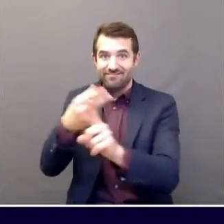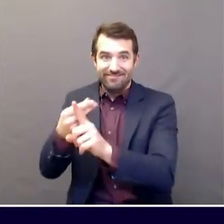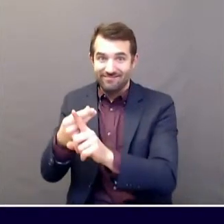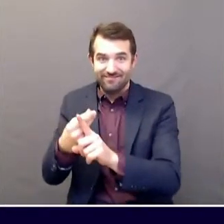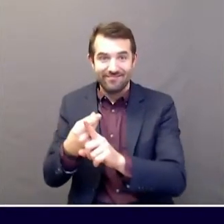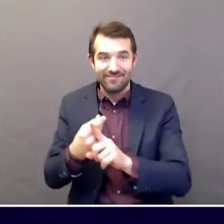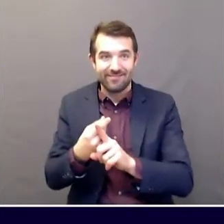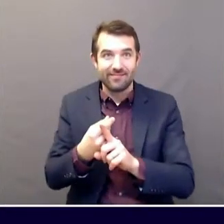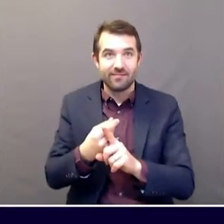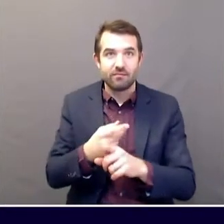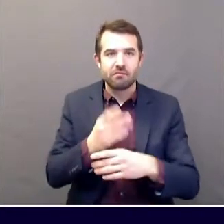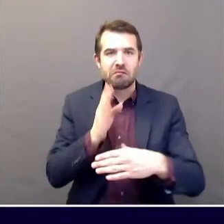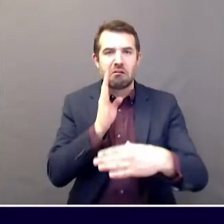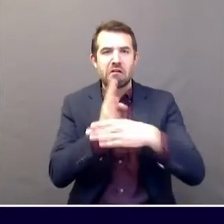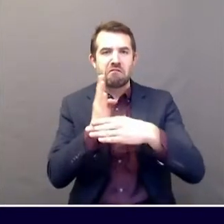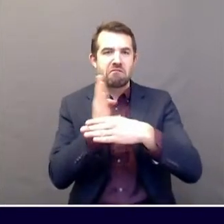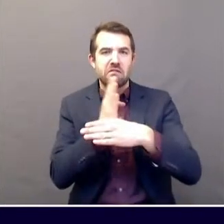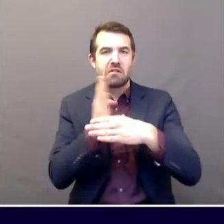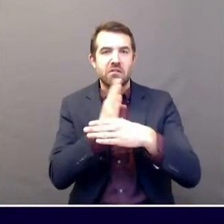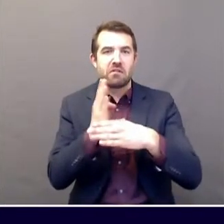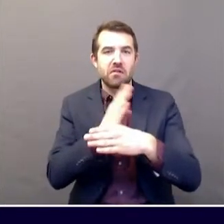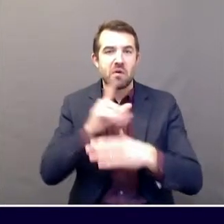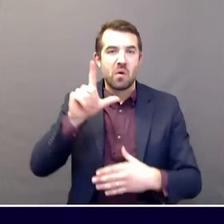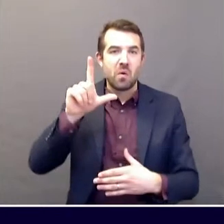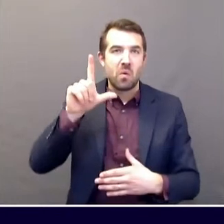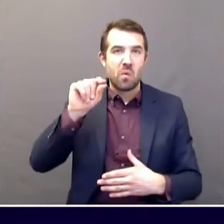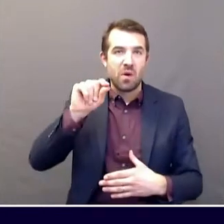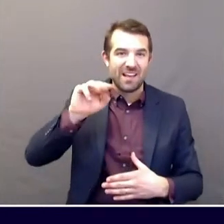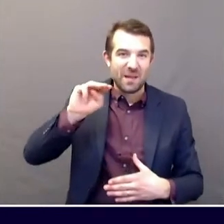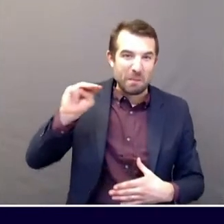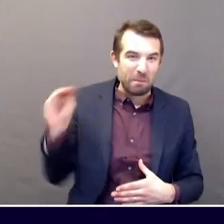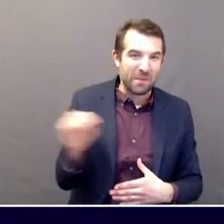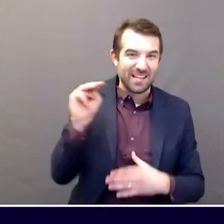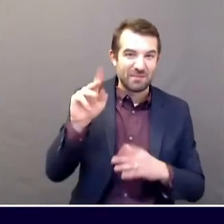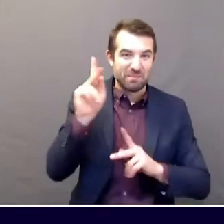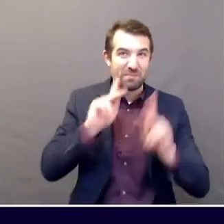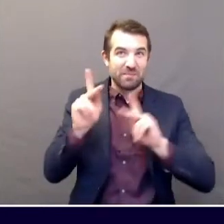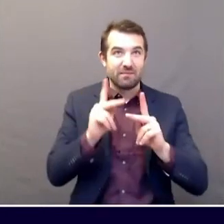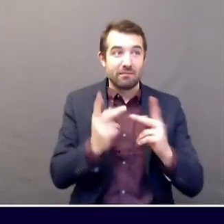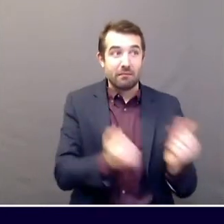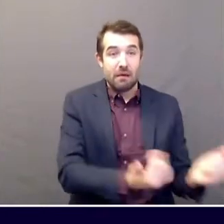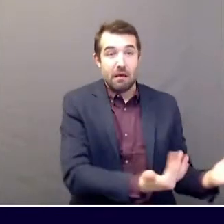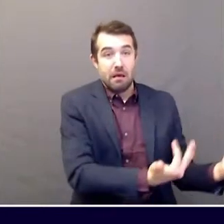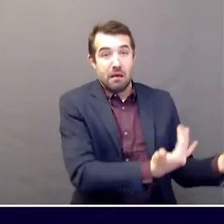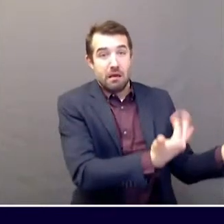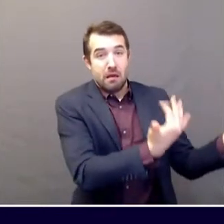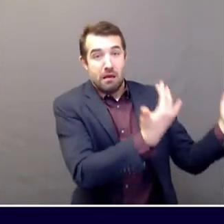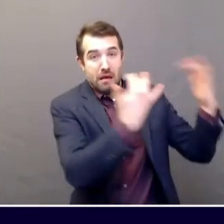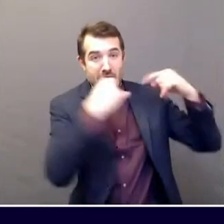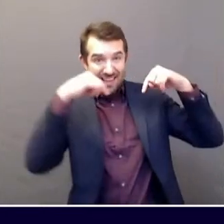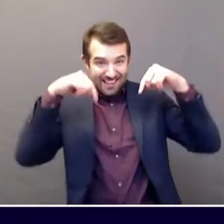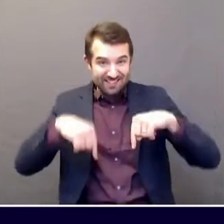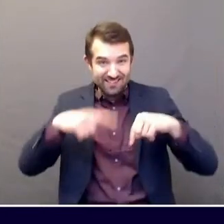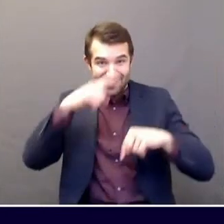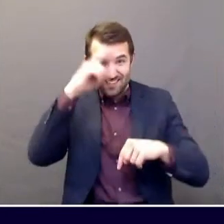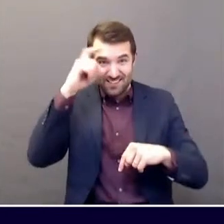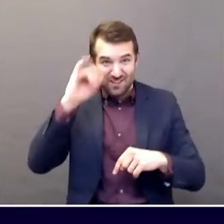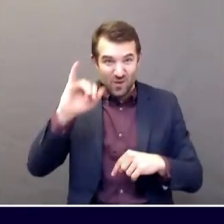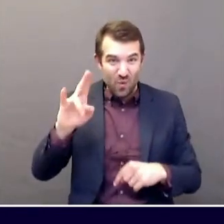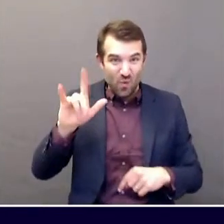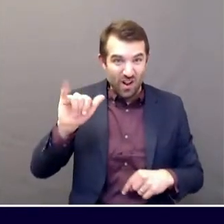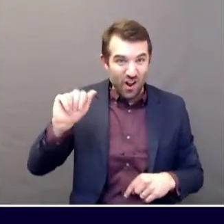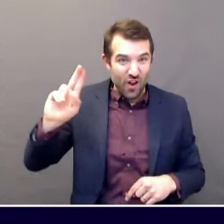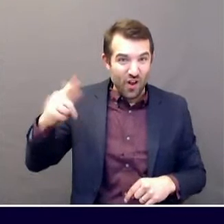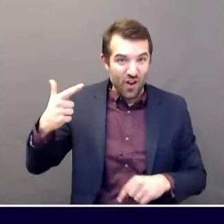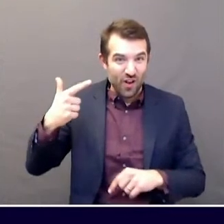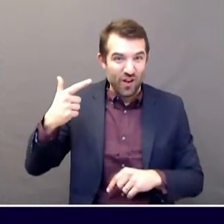20 million people coming into the state of Maine at the height of tourist season in July and August. So decisions depend on